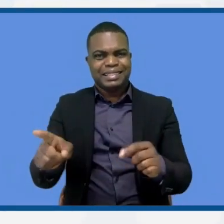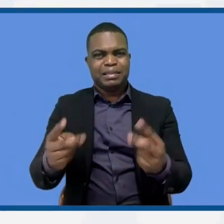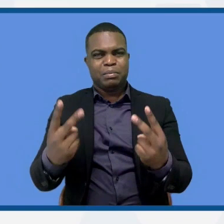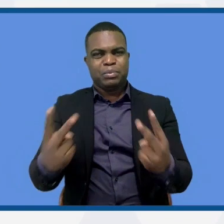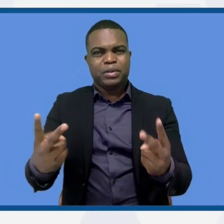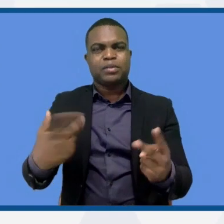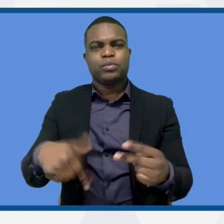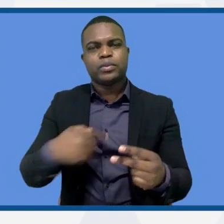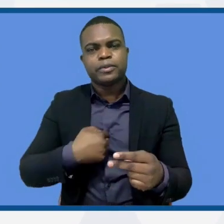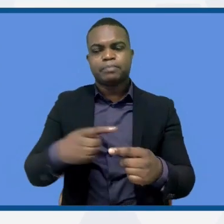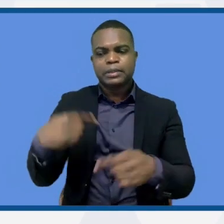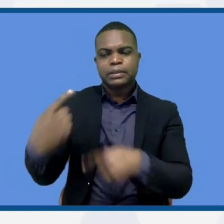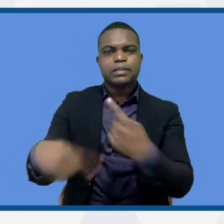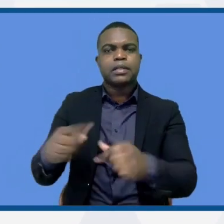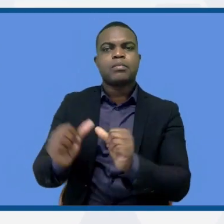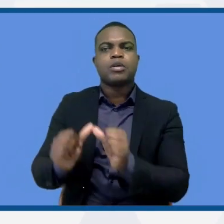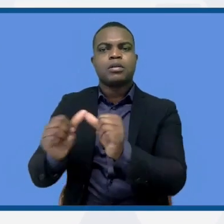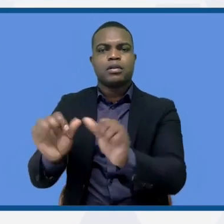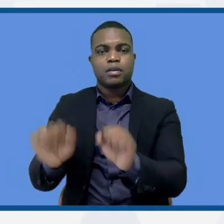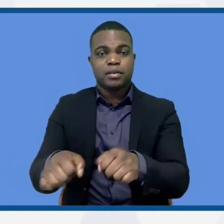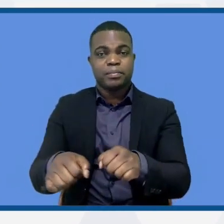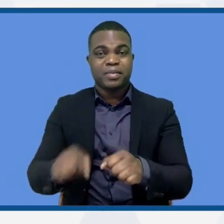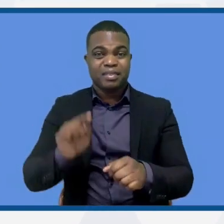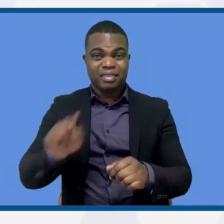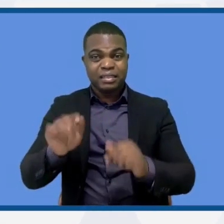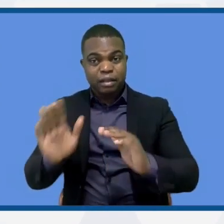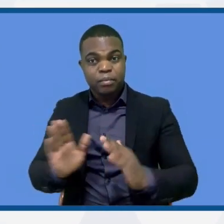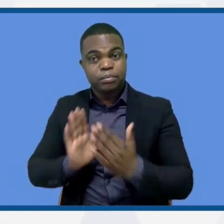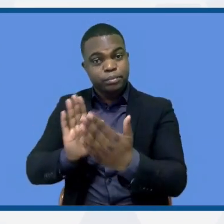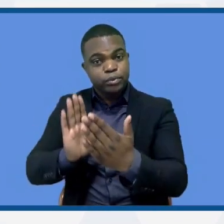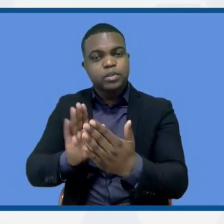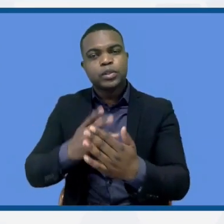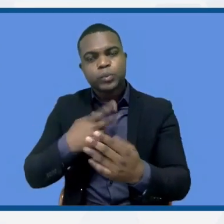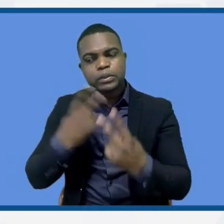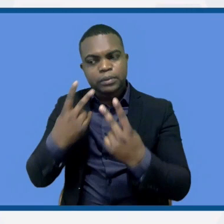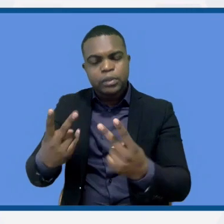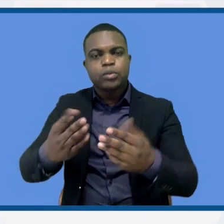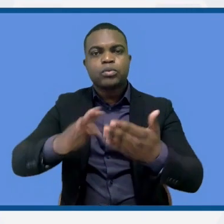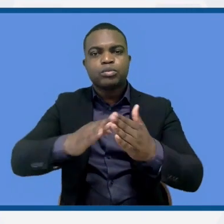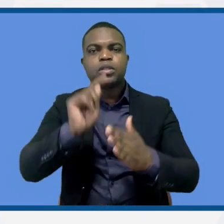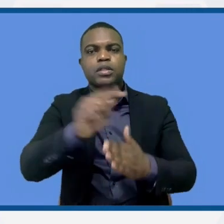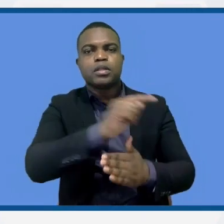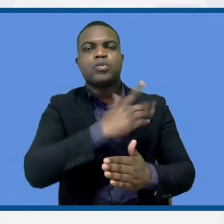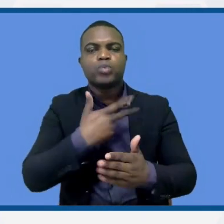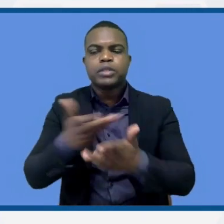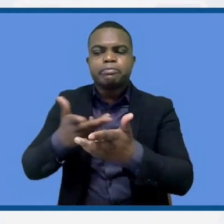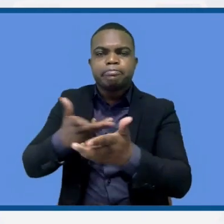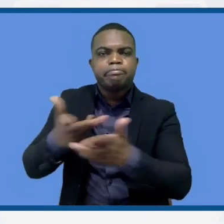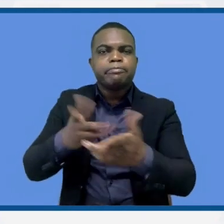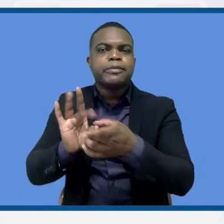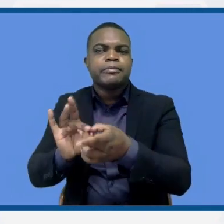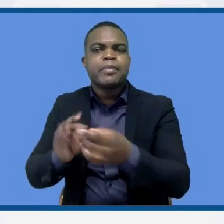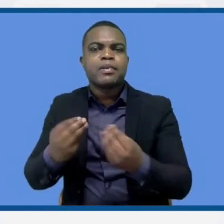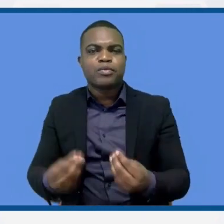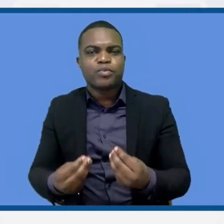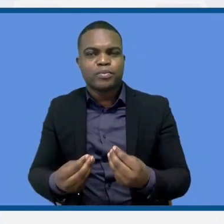all the other climate-induced hazards. And so engaging these local persons and having them at the center of any resilience